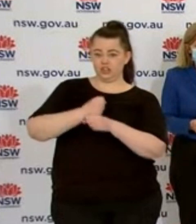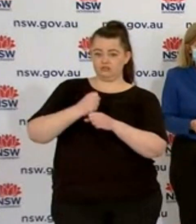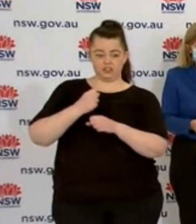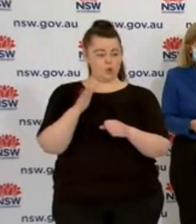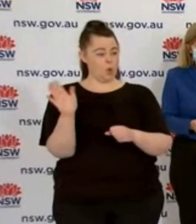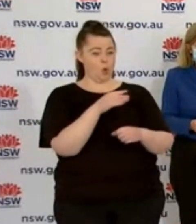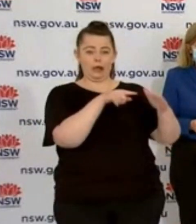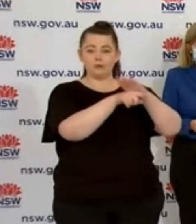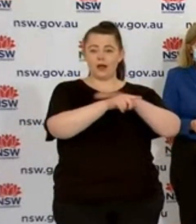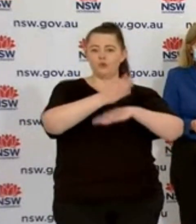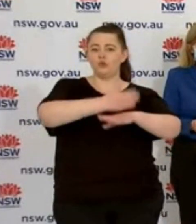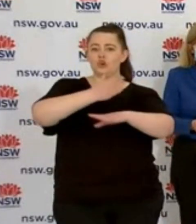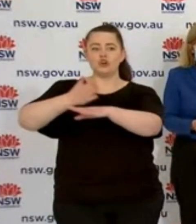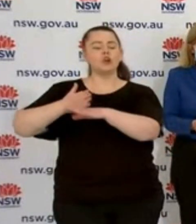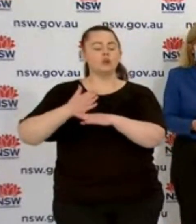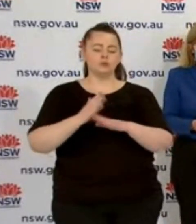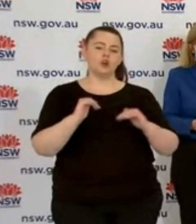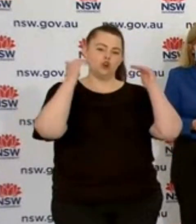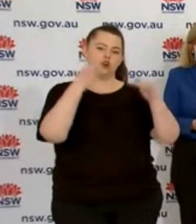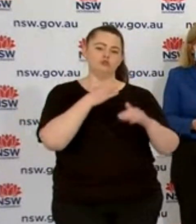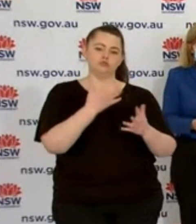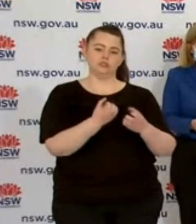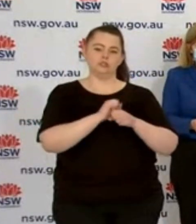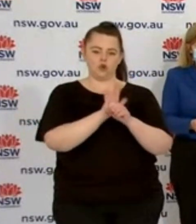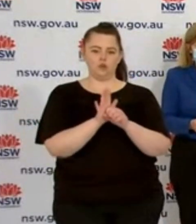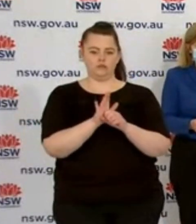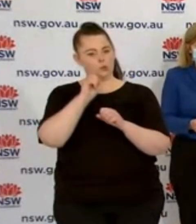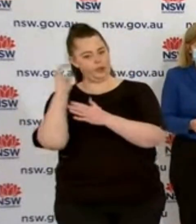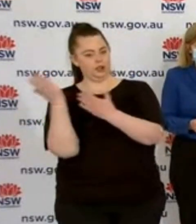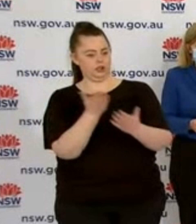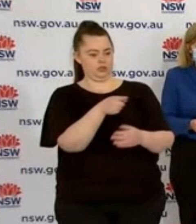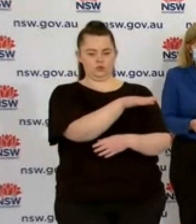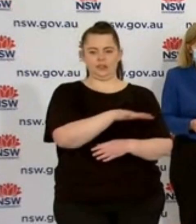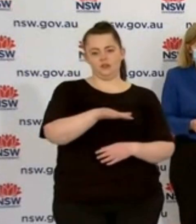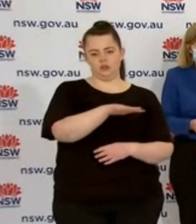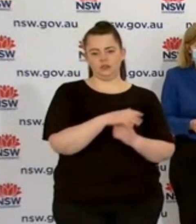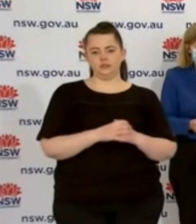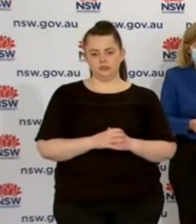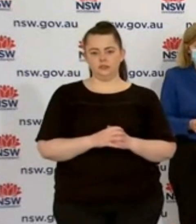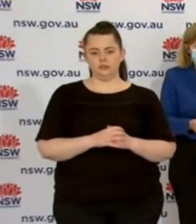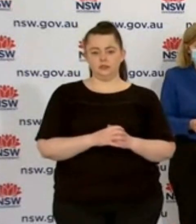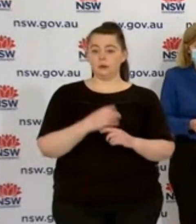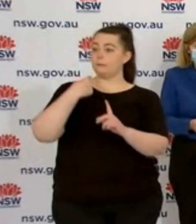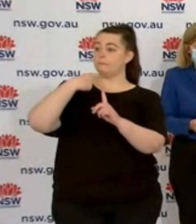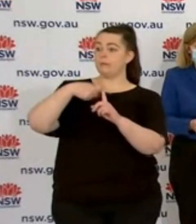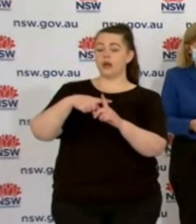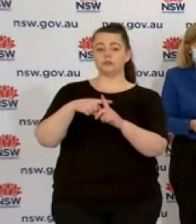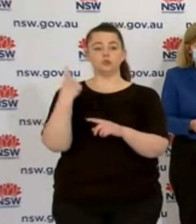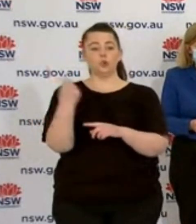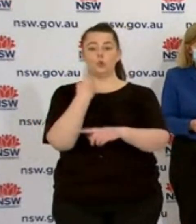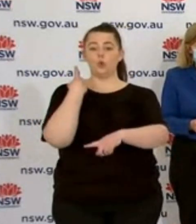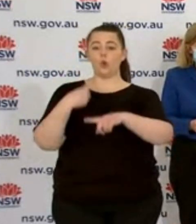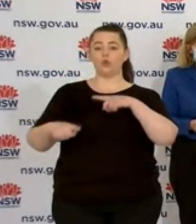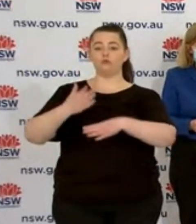those will be going to good use, and that is in addition to the 100,000 we'd already allocated for authorised workers this